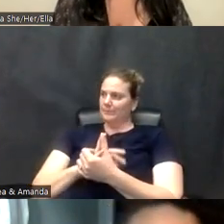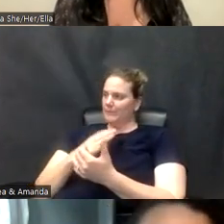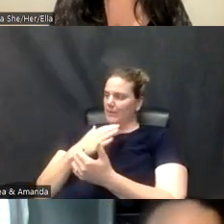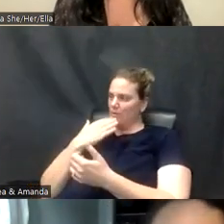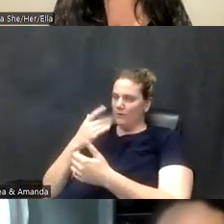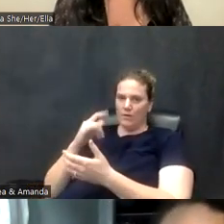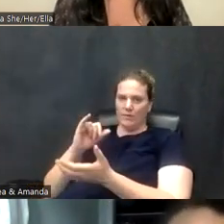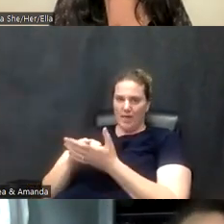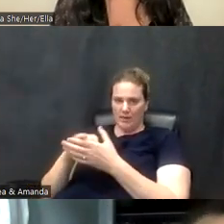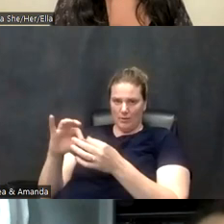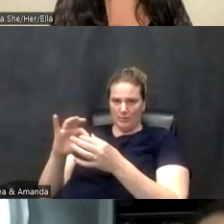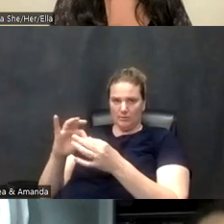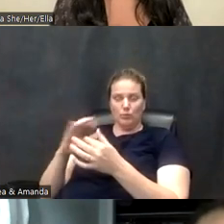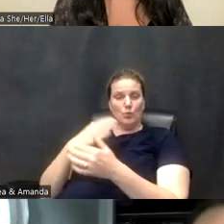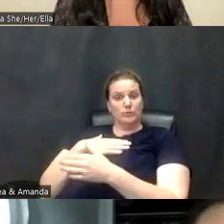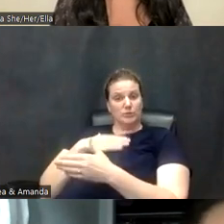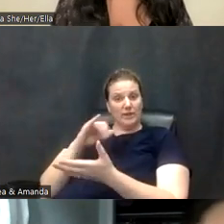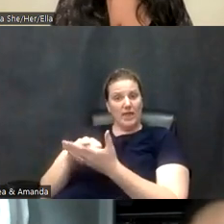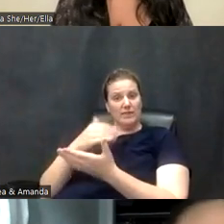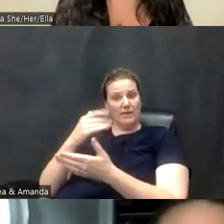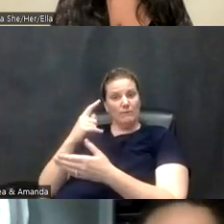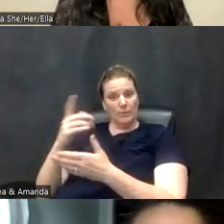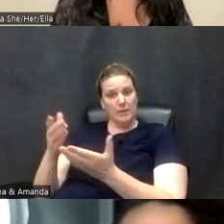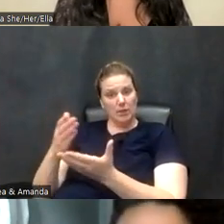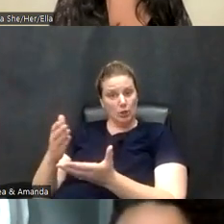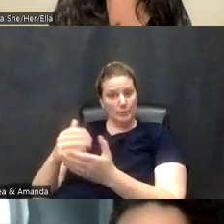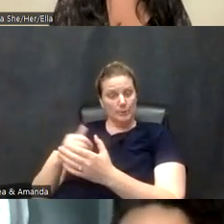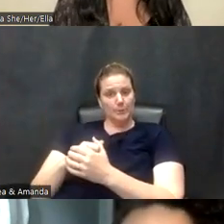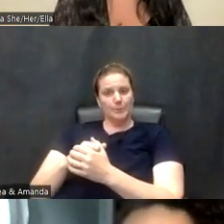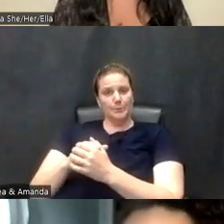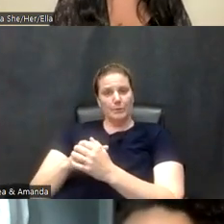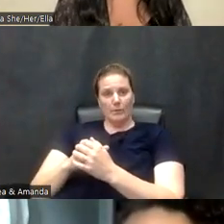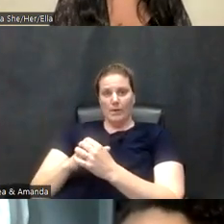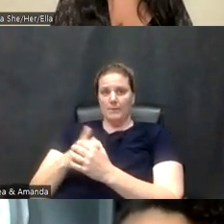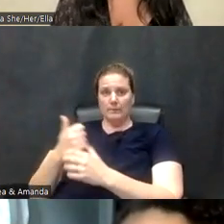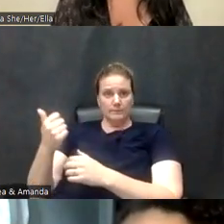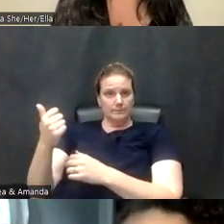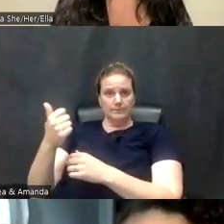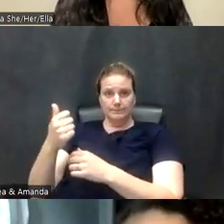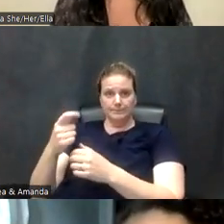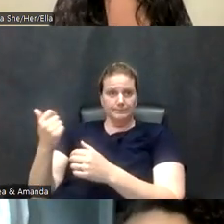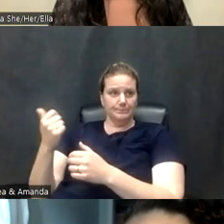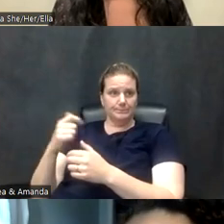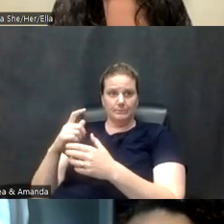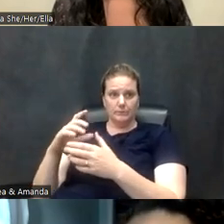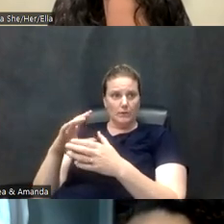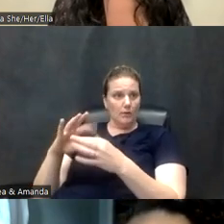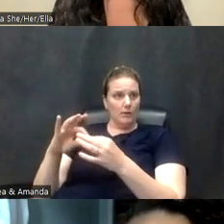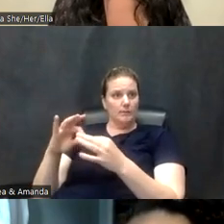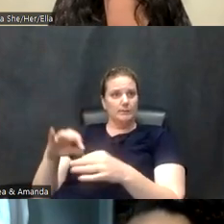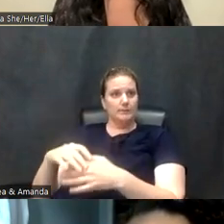Rochelle, for your comment. We appreciate it. Thank you for being here. Is there any other public comment?